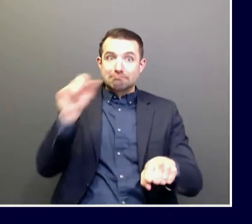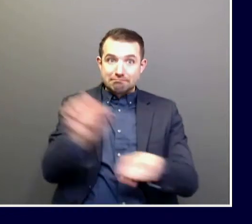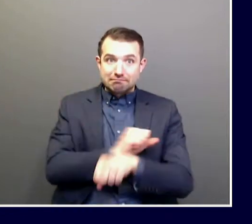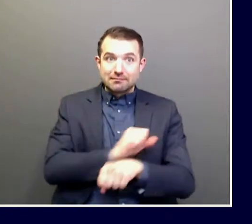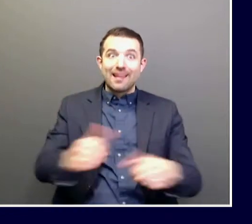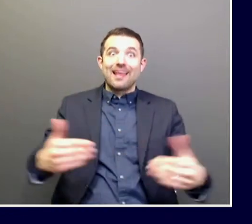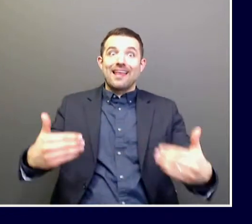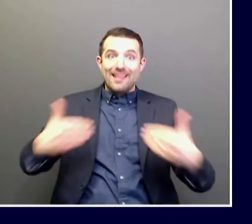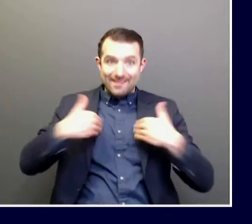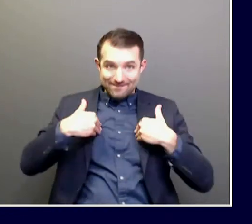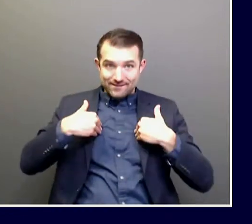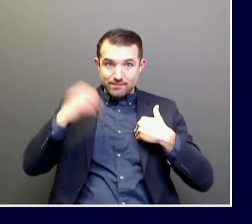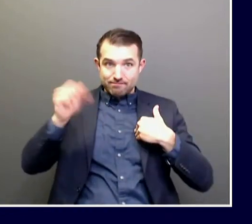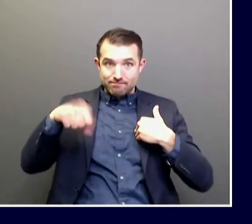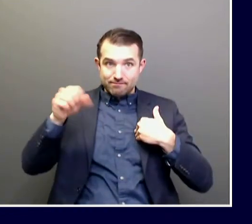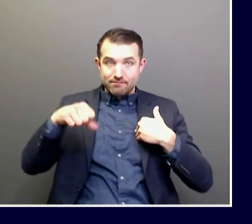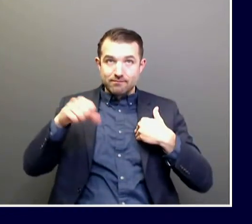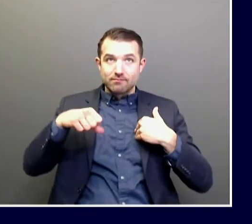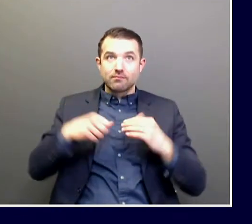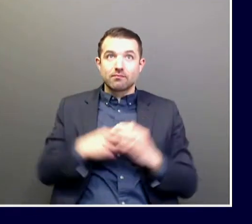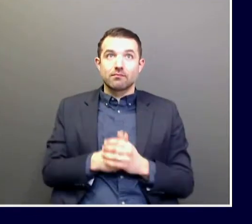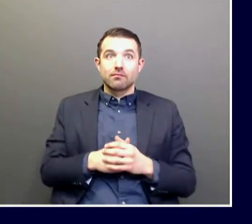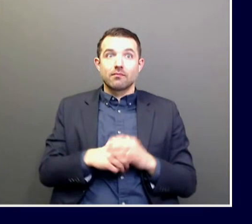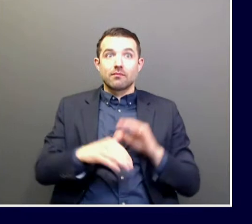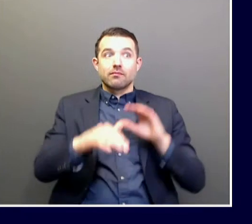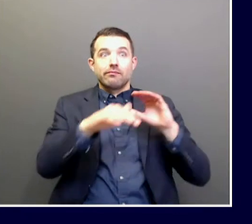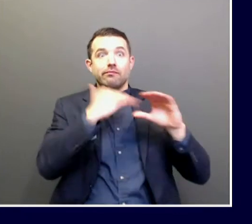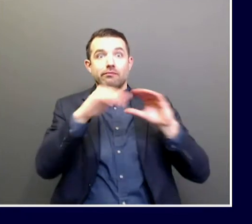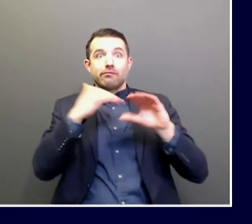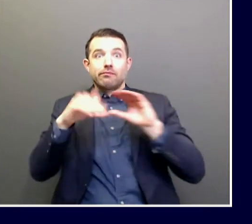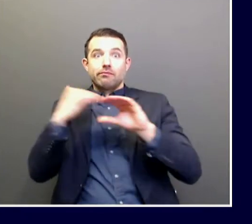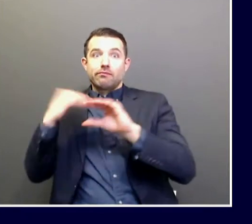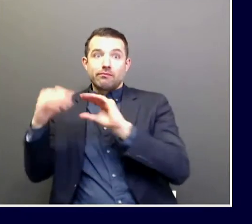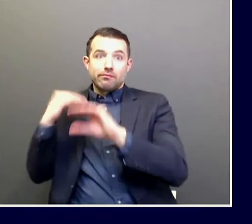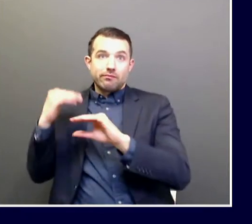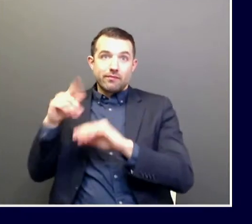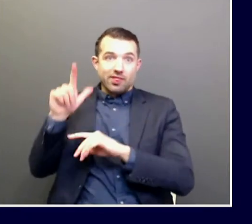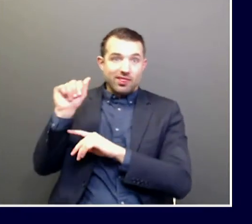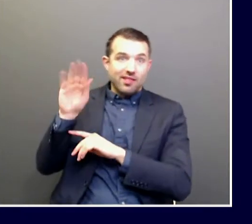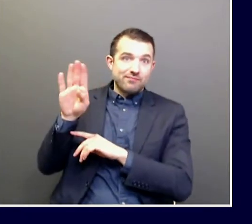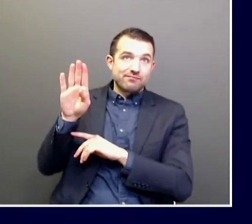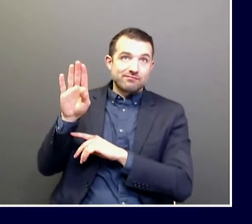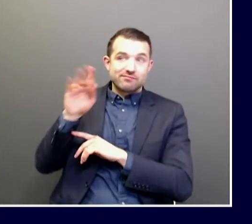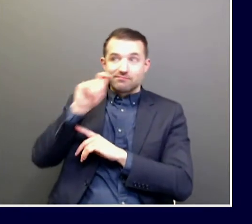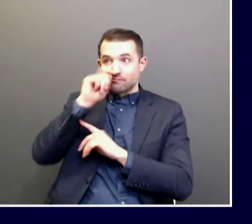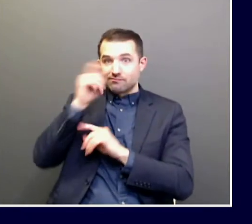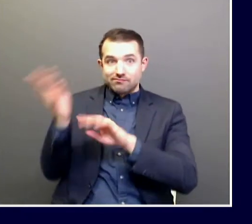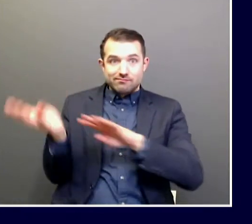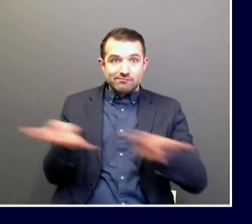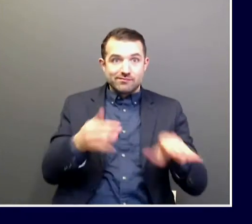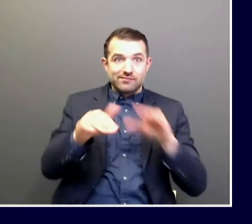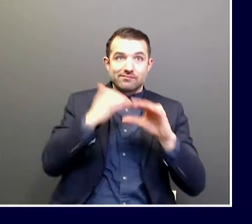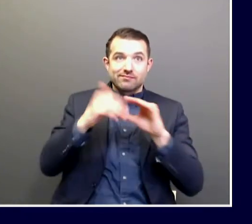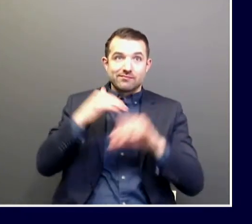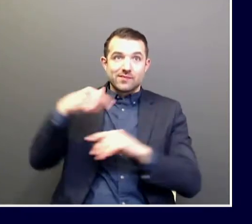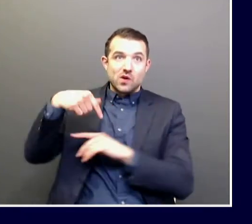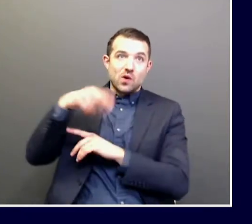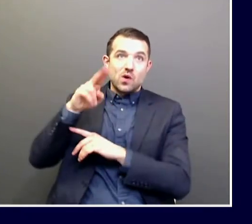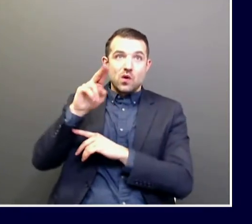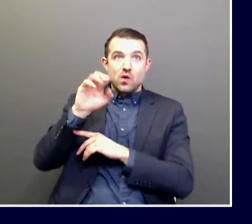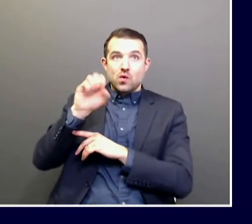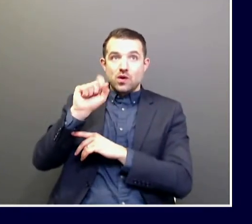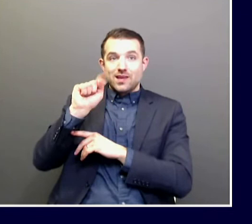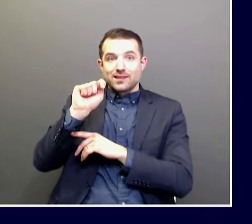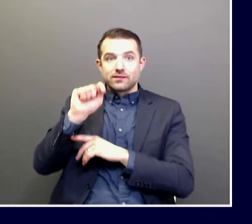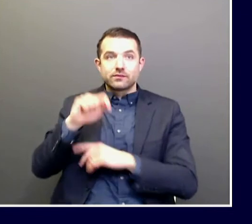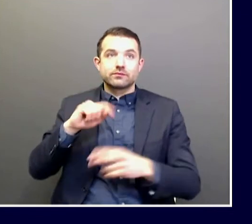been reported to us electronically by the laboratory that did that lab test, whether it was Quest or LabCorp or whomever. What